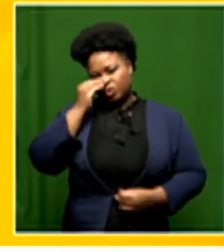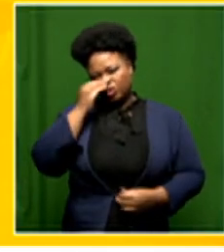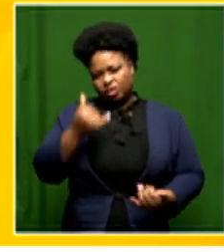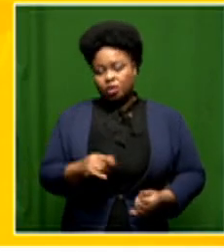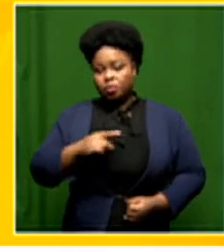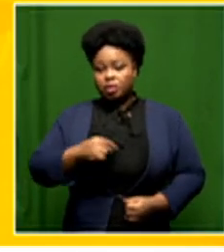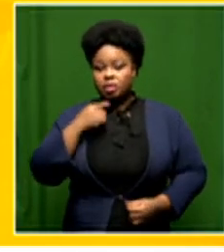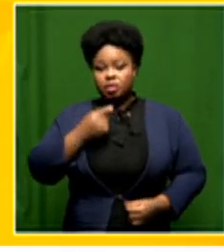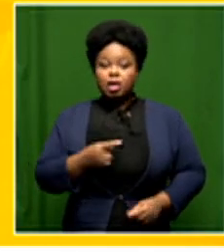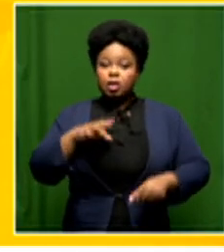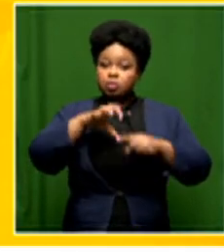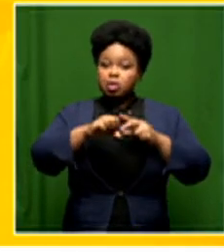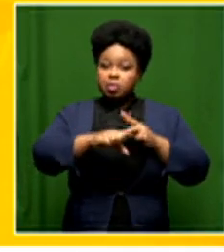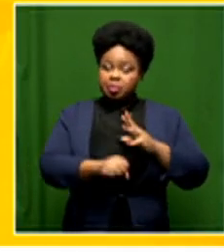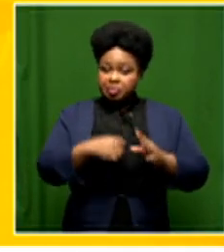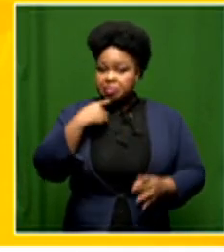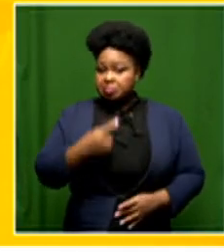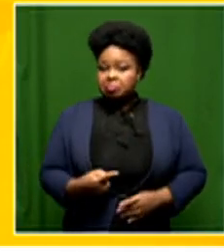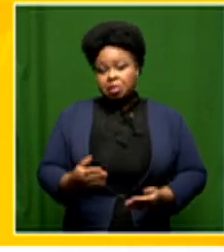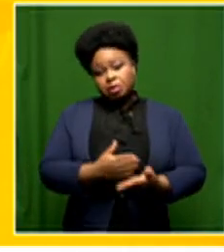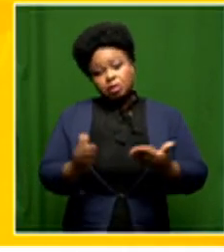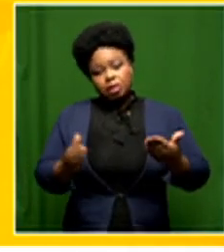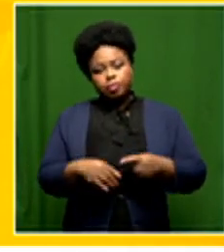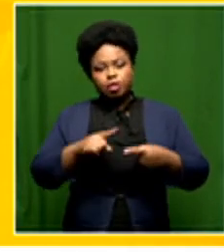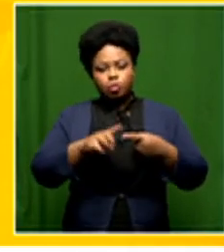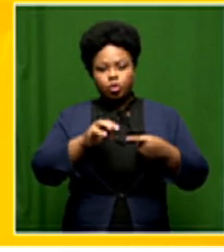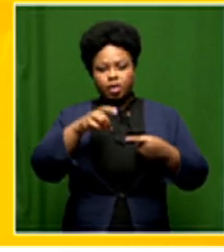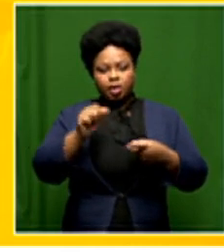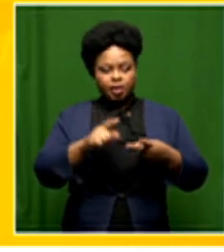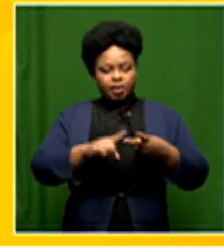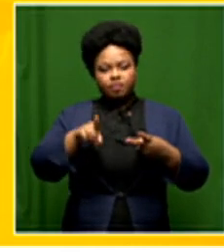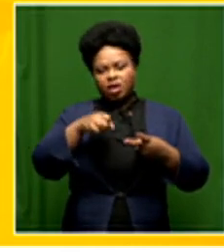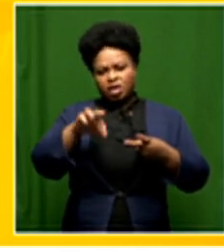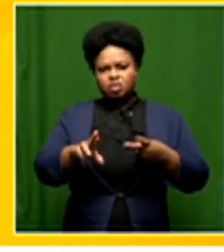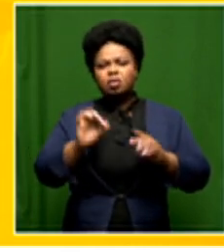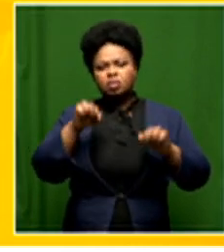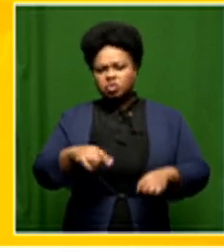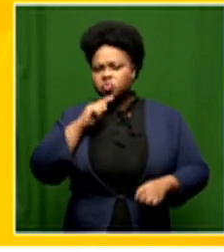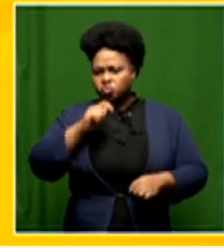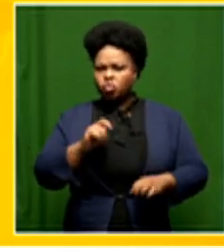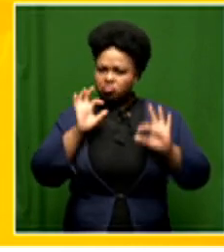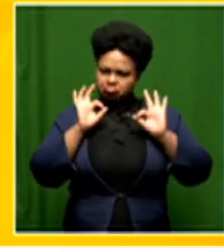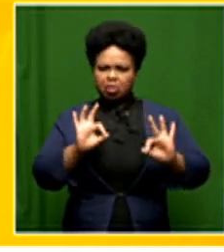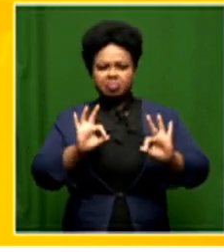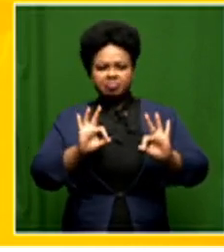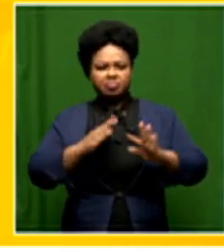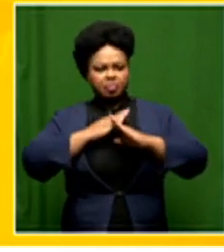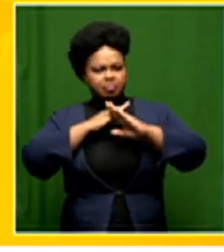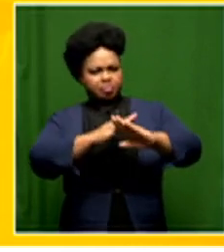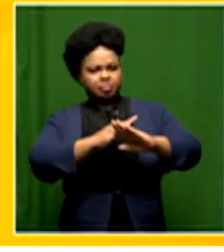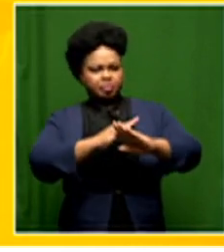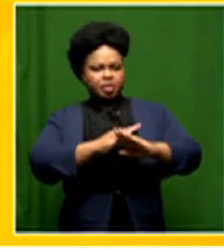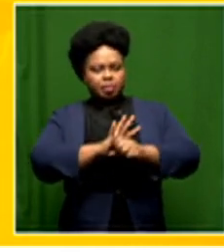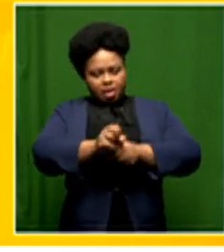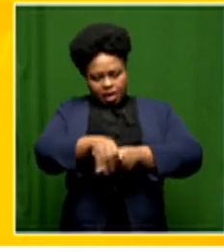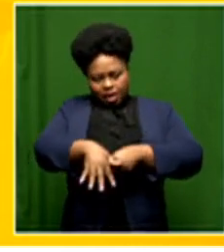that there have been findings that some of them, the Moderna and the Pfizer vaccines, seem to be quite effective against this new strain in